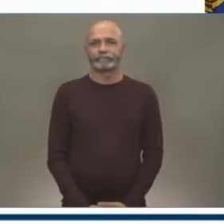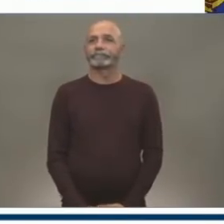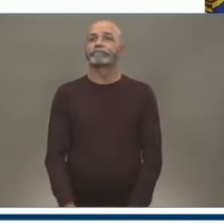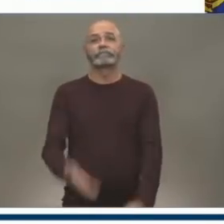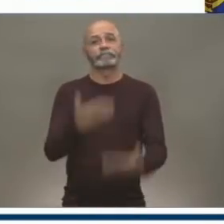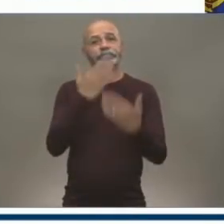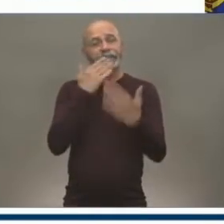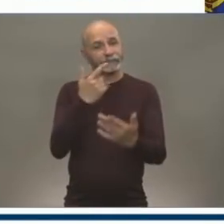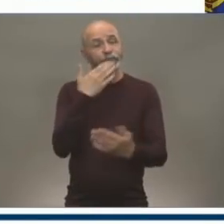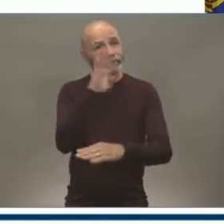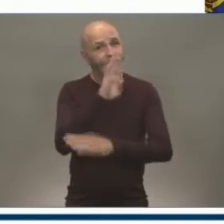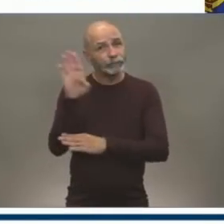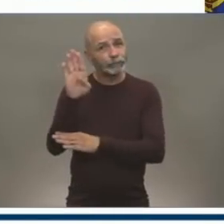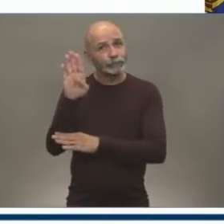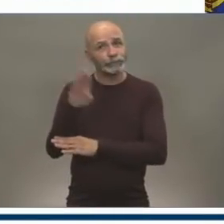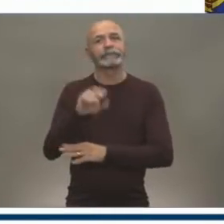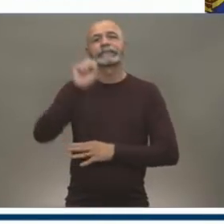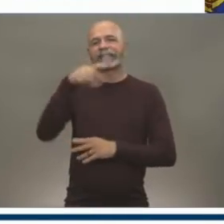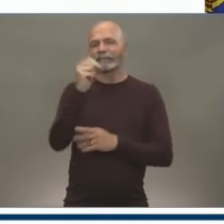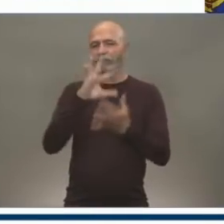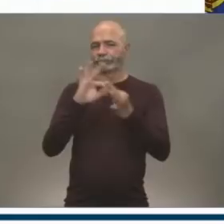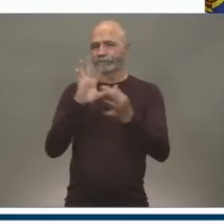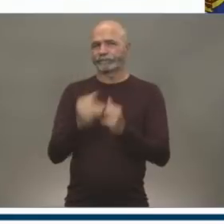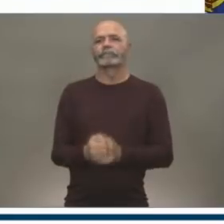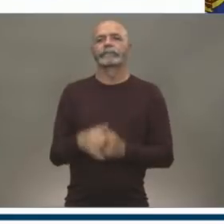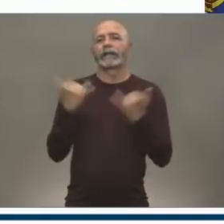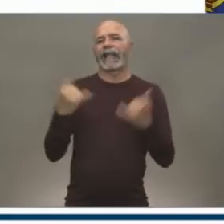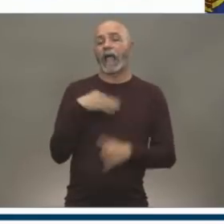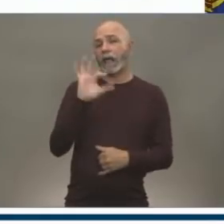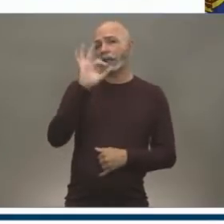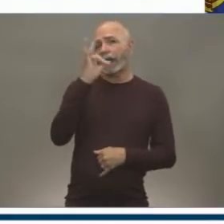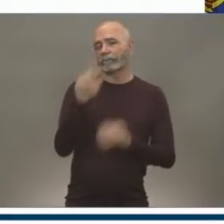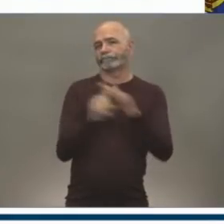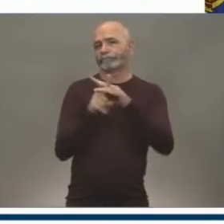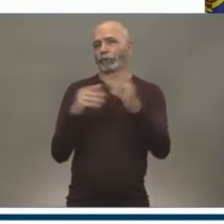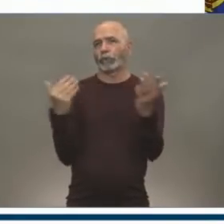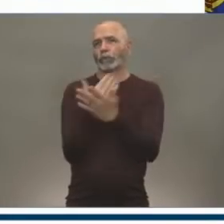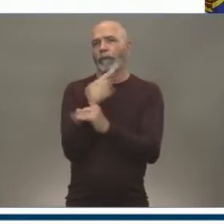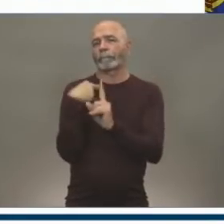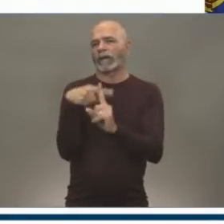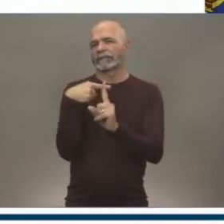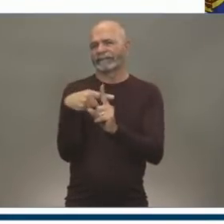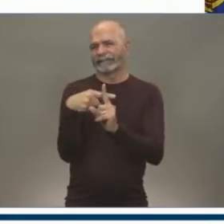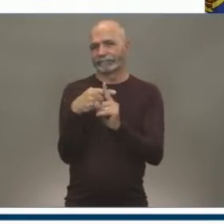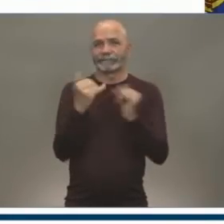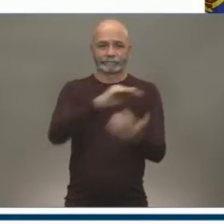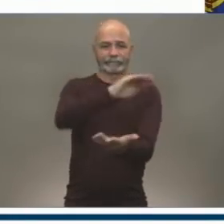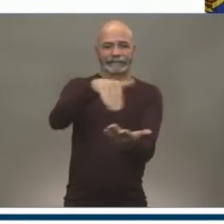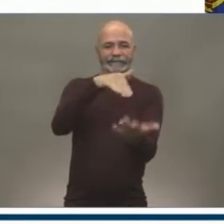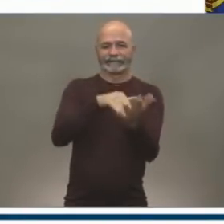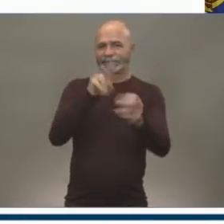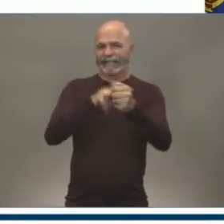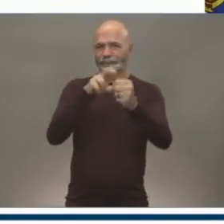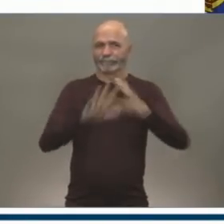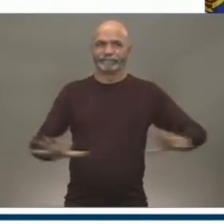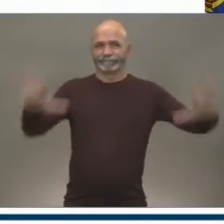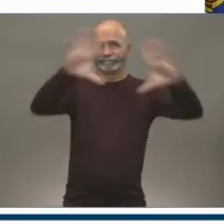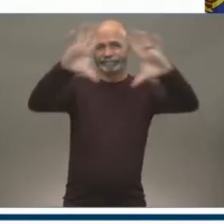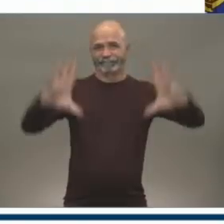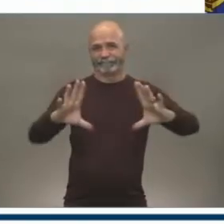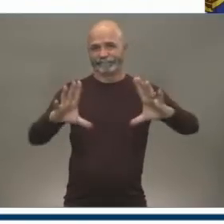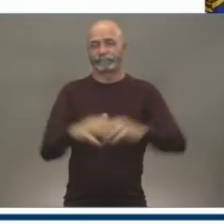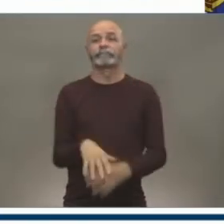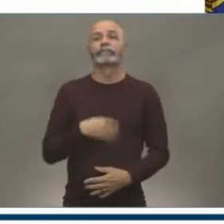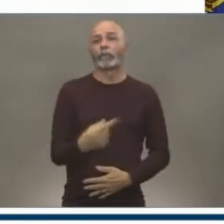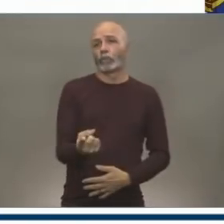afternoon, everyone. Today we are announcing 9 new cases of COVID-19 in the Central Zone. One is a case of a student